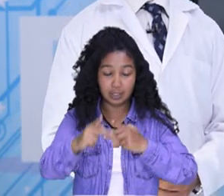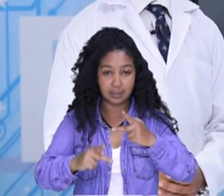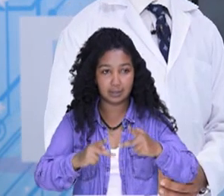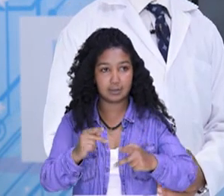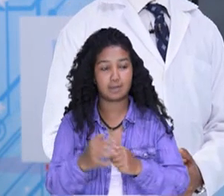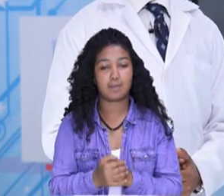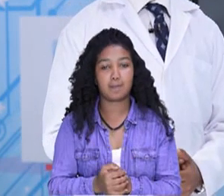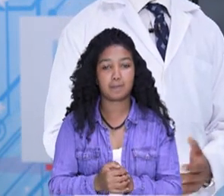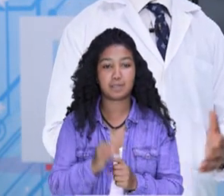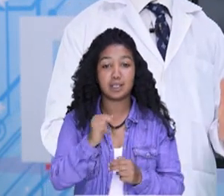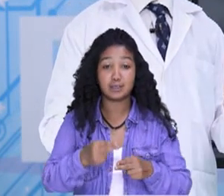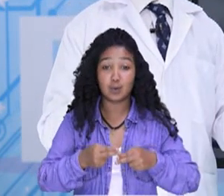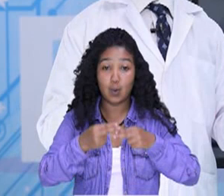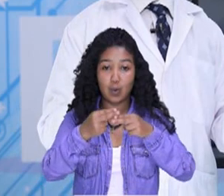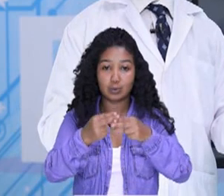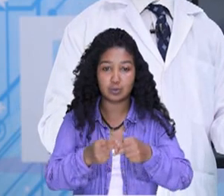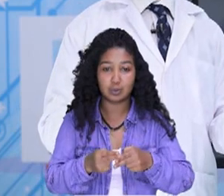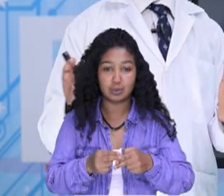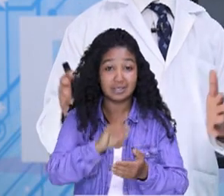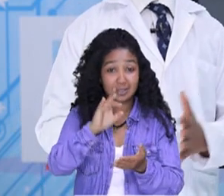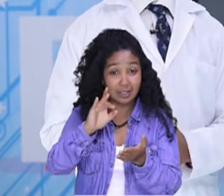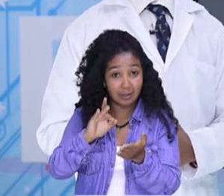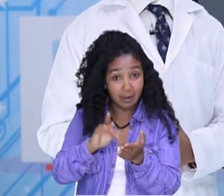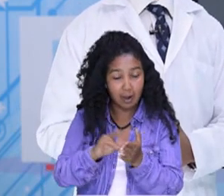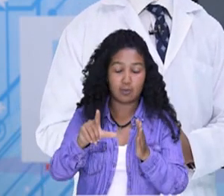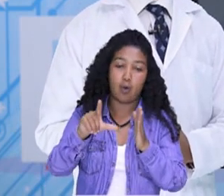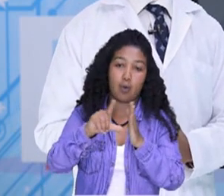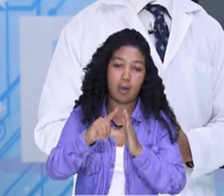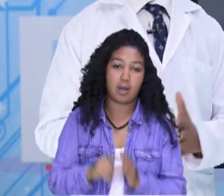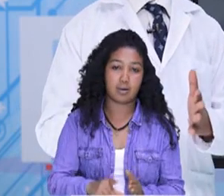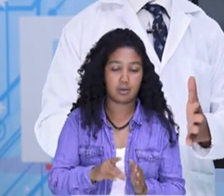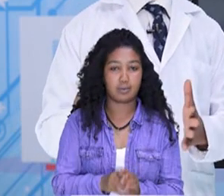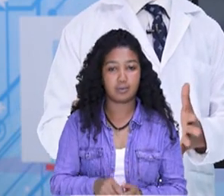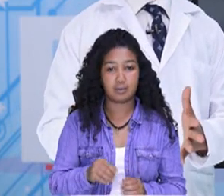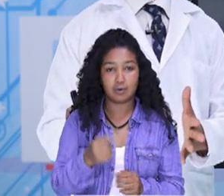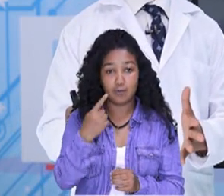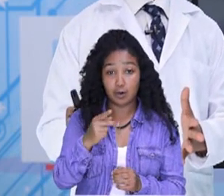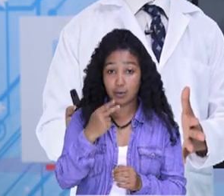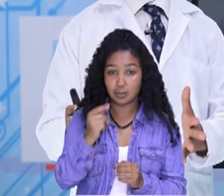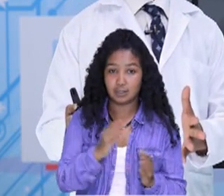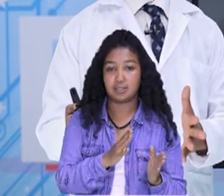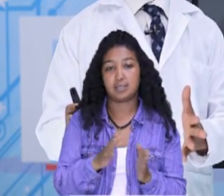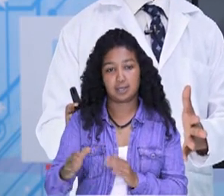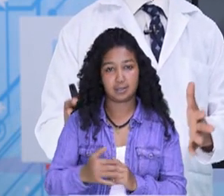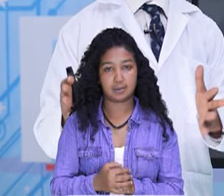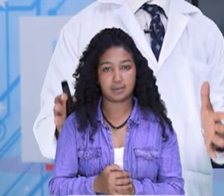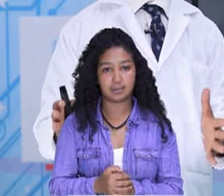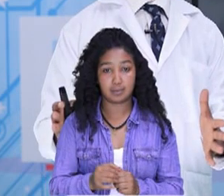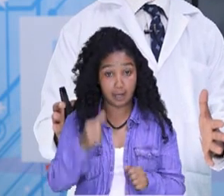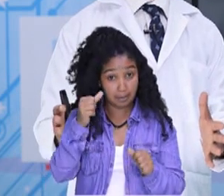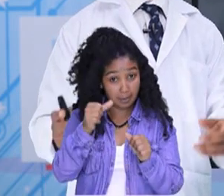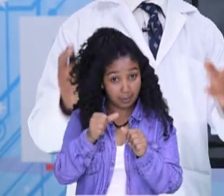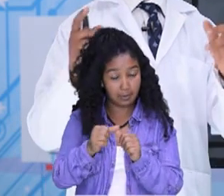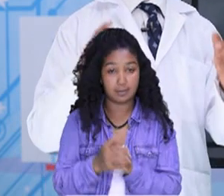process is called central dogma for protein synthesis.